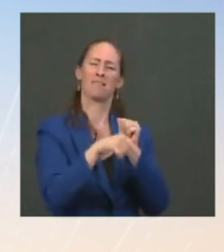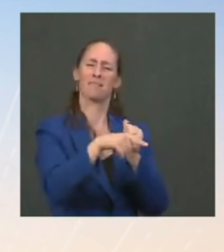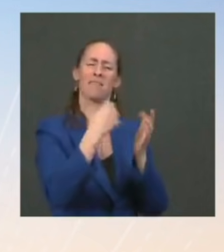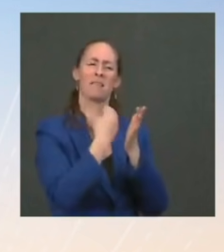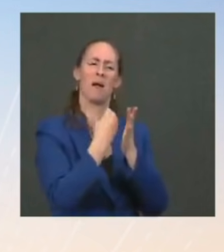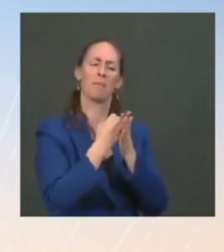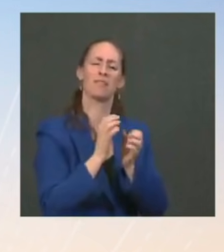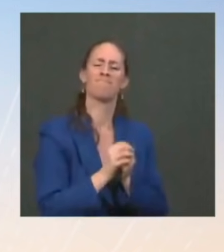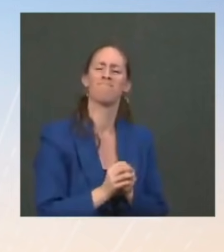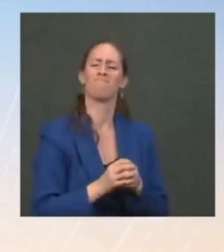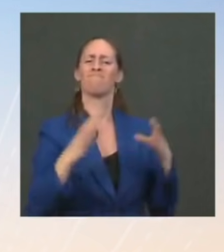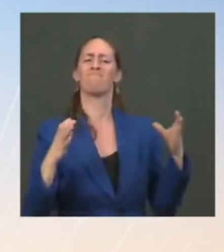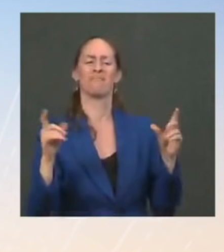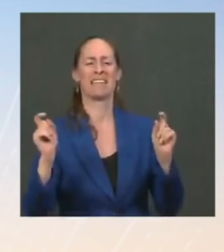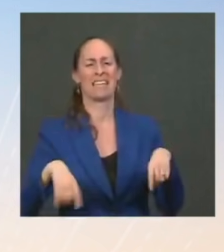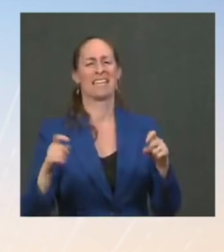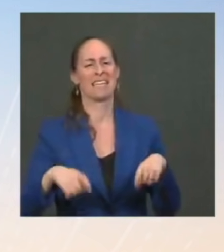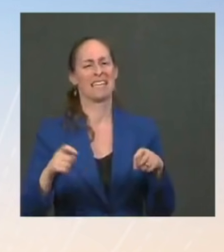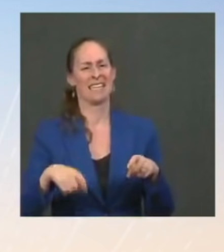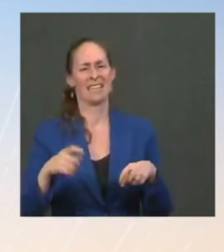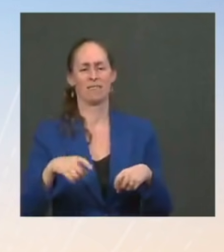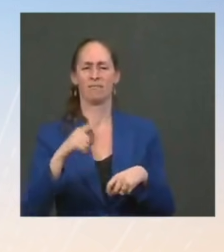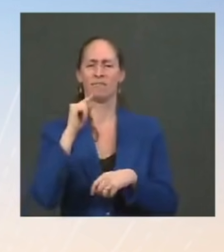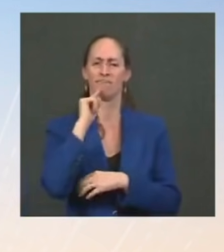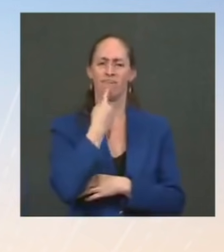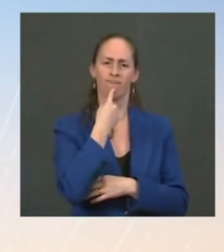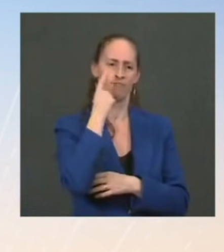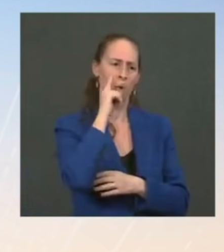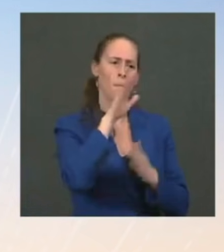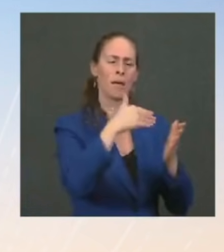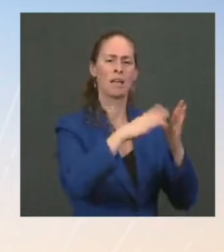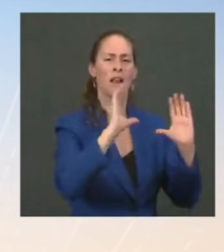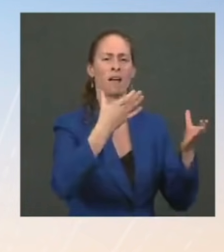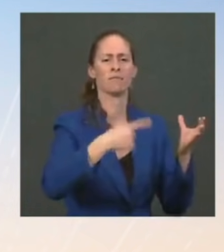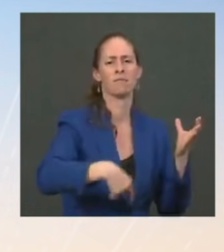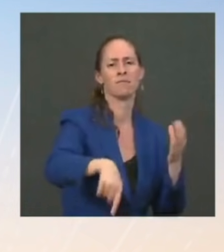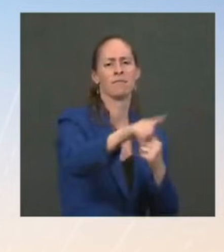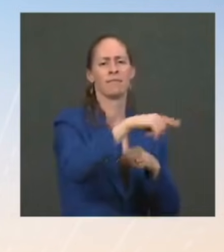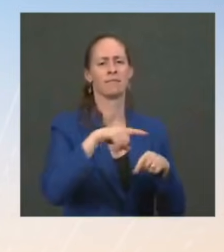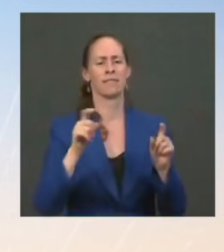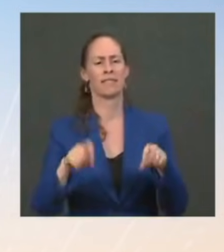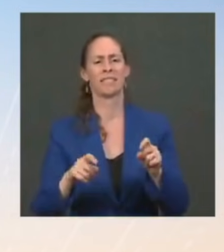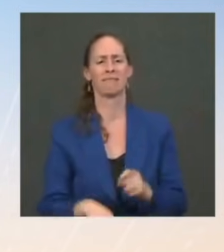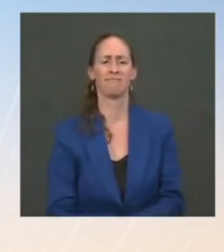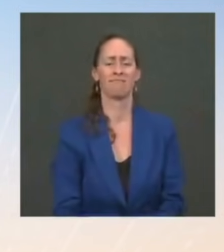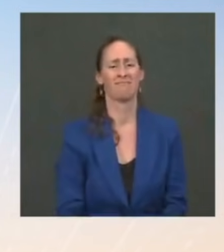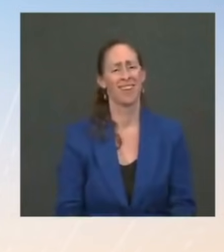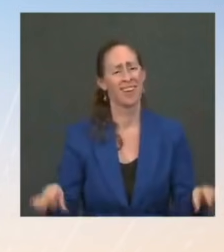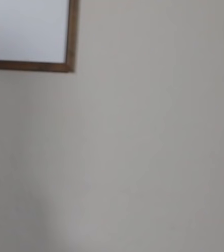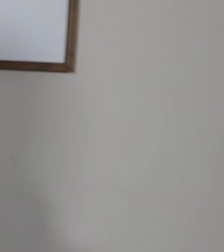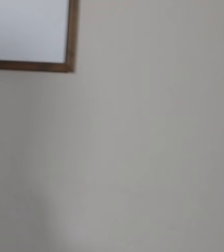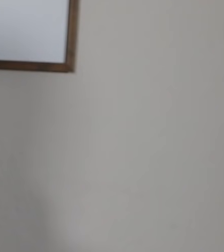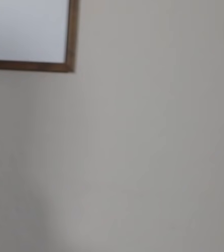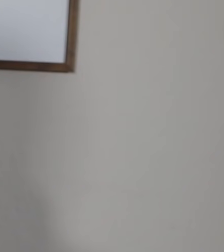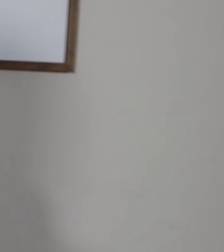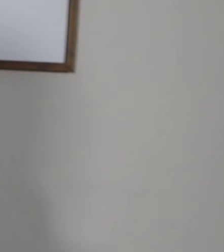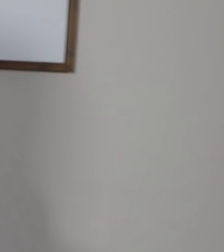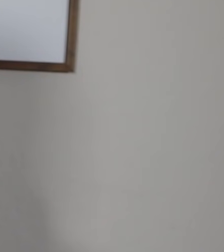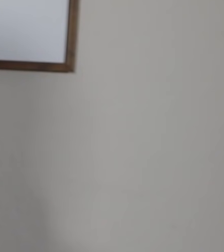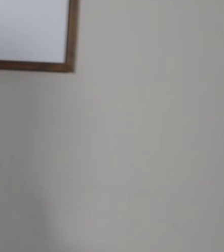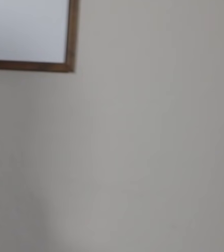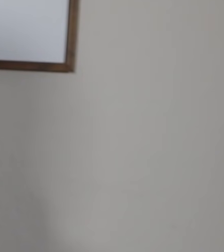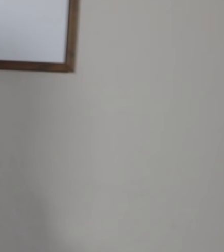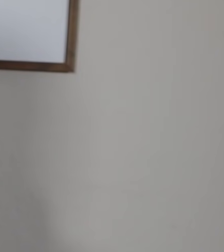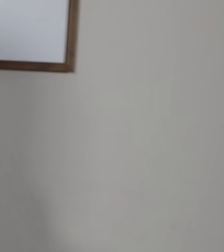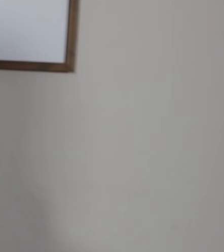economic bill for the middle class, as I've been saying. And so this is critical, this is important, and we need to get it done. Now, one